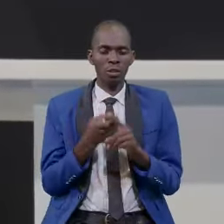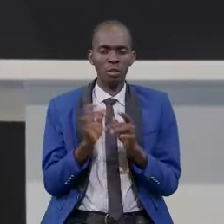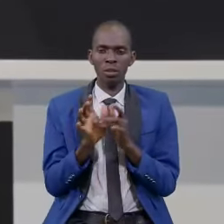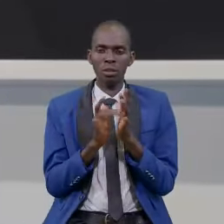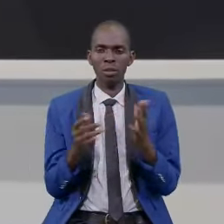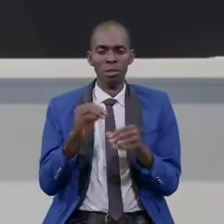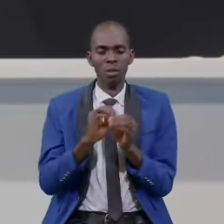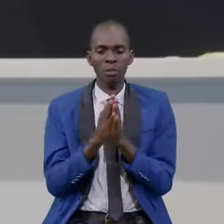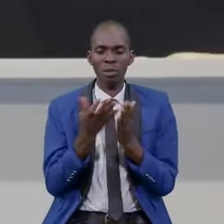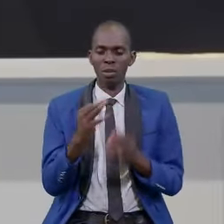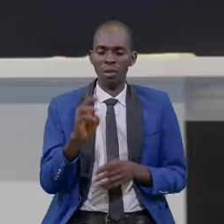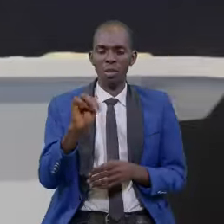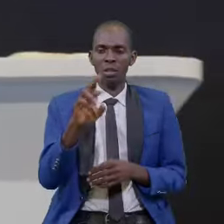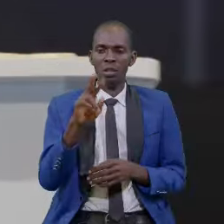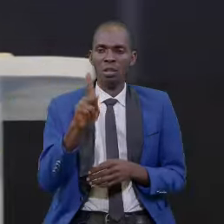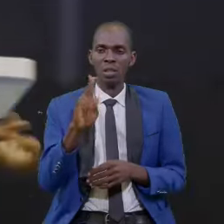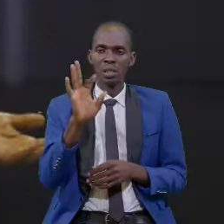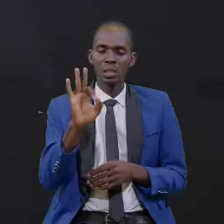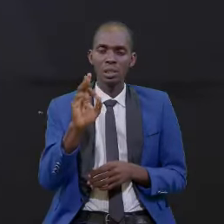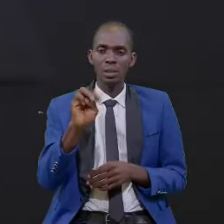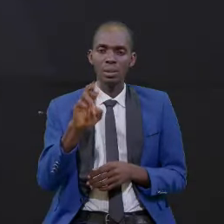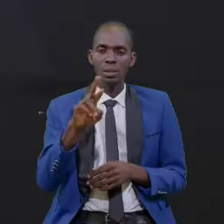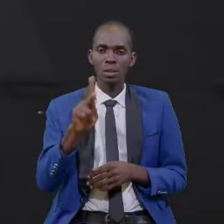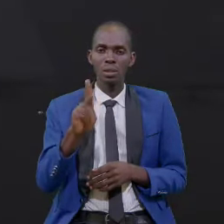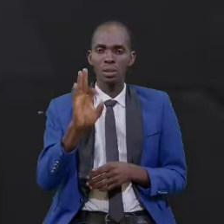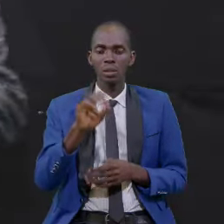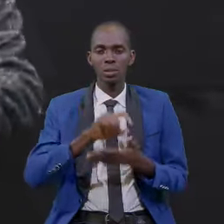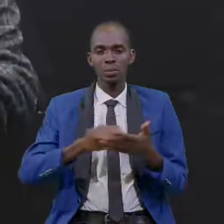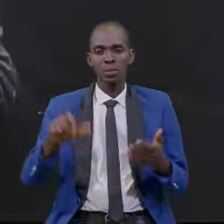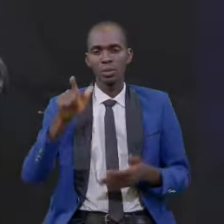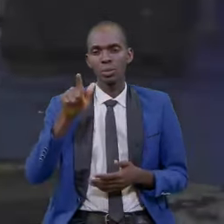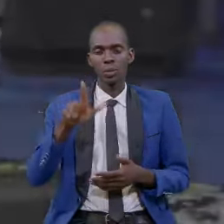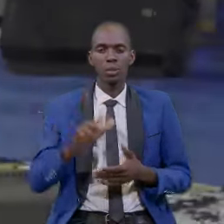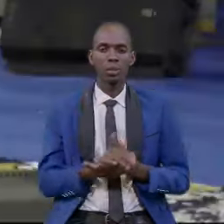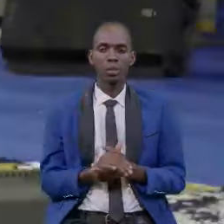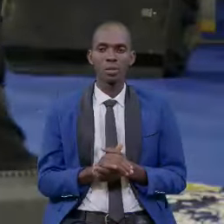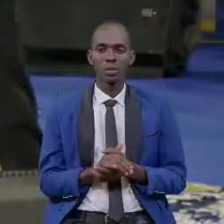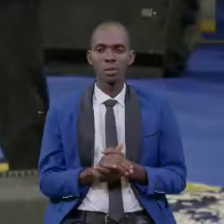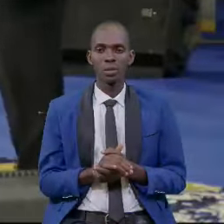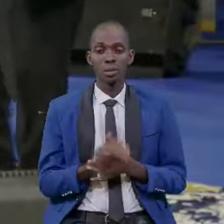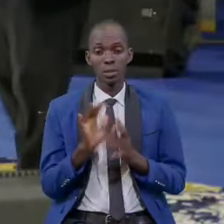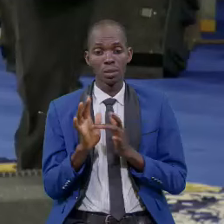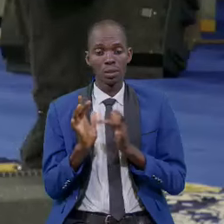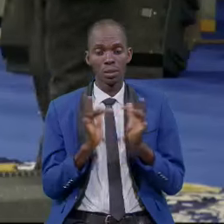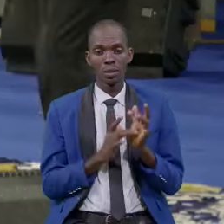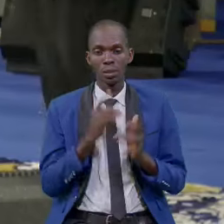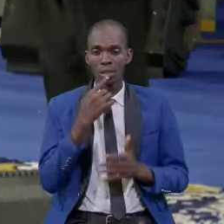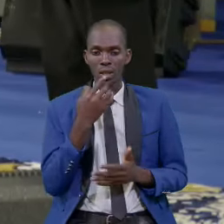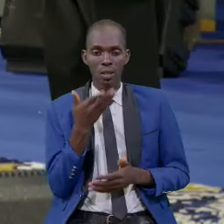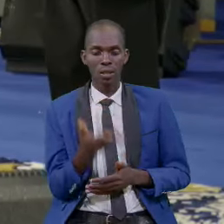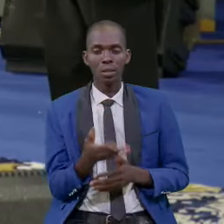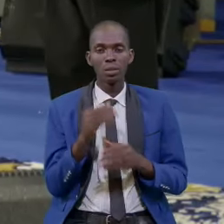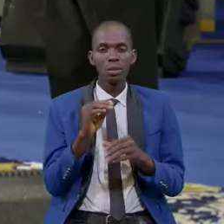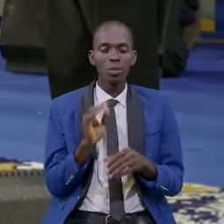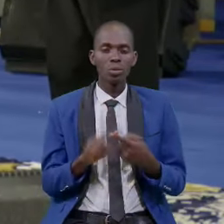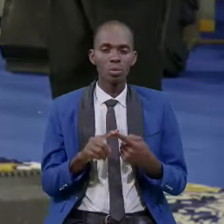Mark chapter 9, reading from verse 23. Jesus said unto